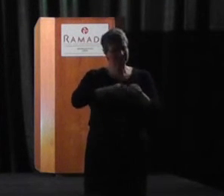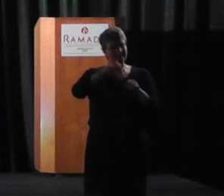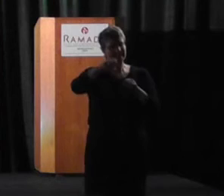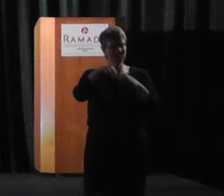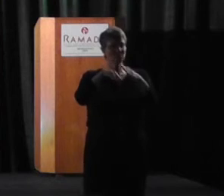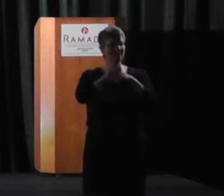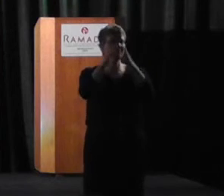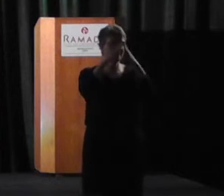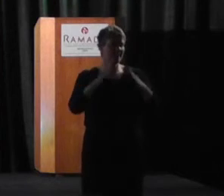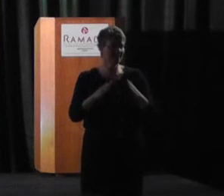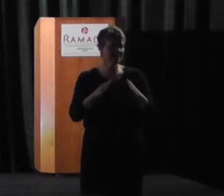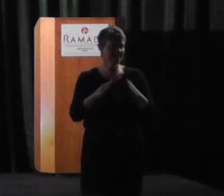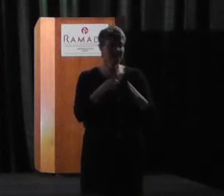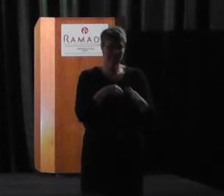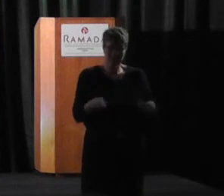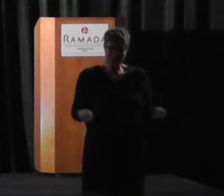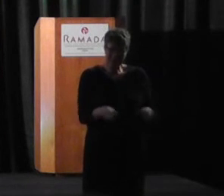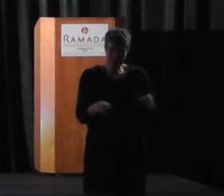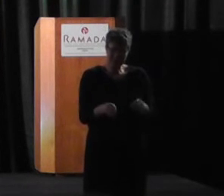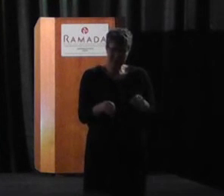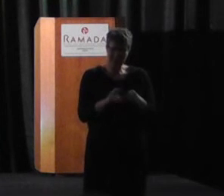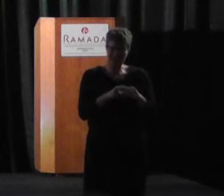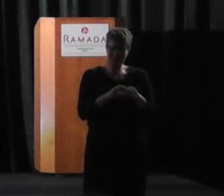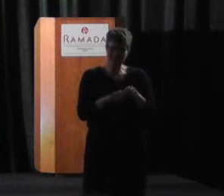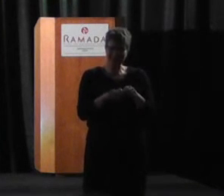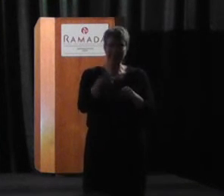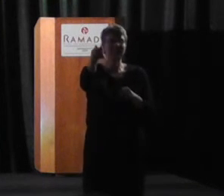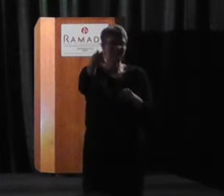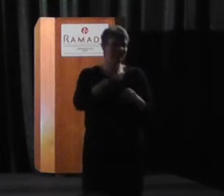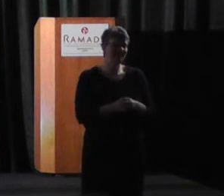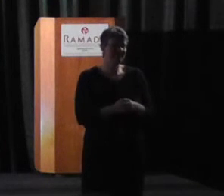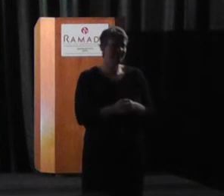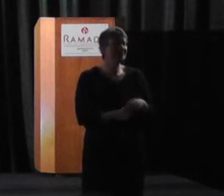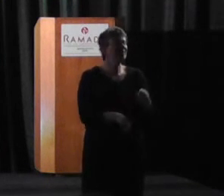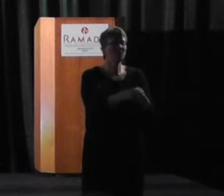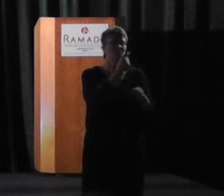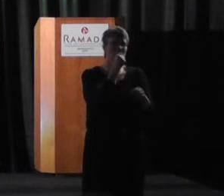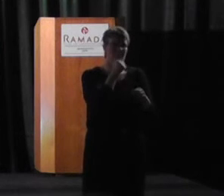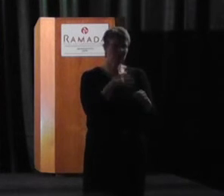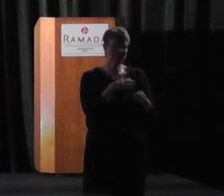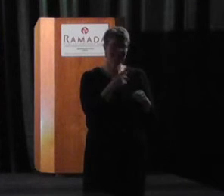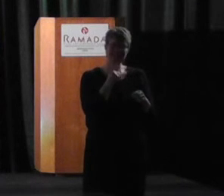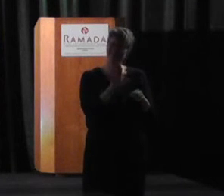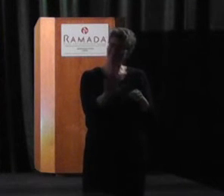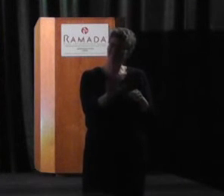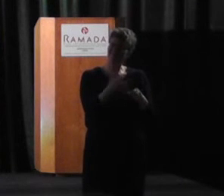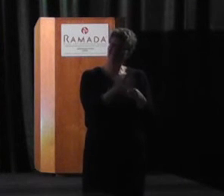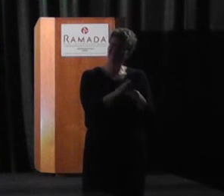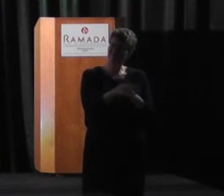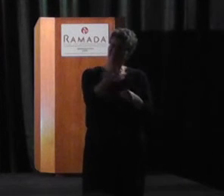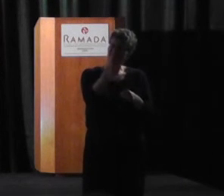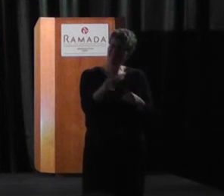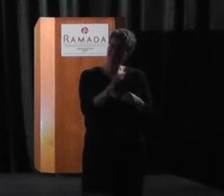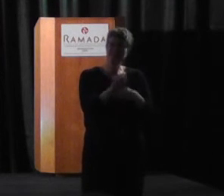turns out to be bitter rather than sweet. One woman, Eleanor Smith, had the insight to say enough's enough. In